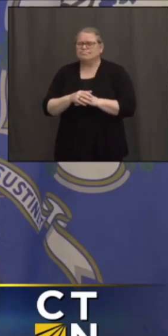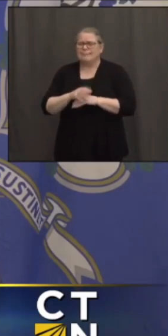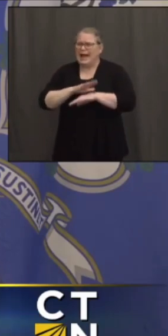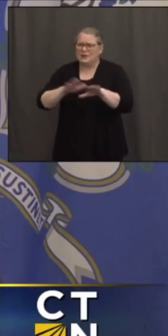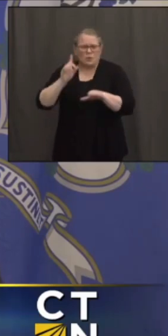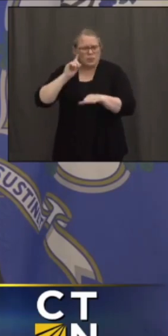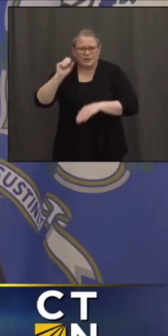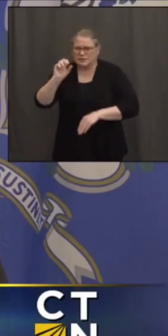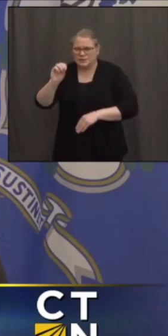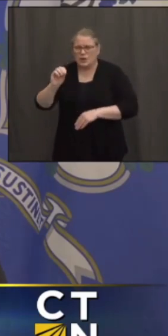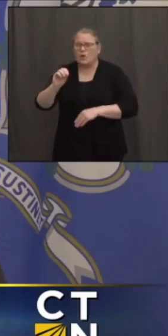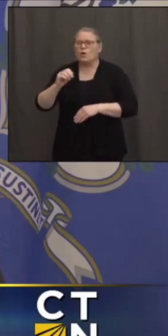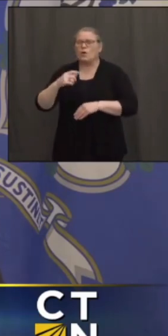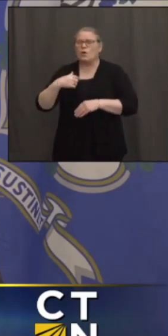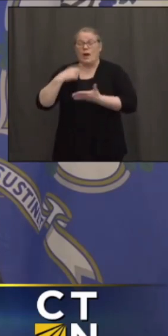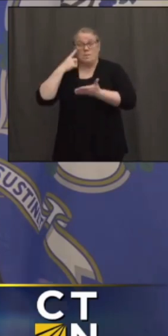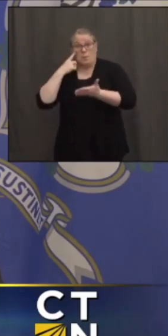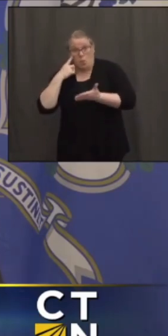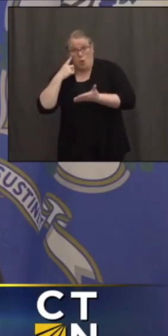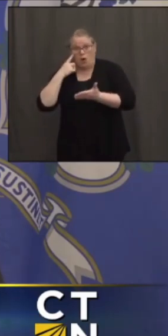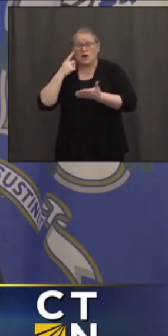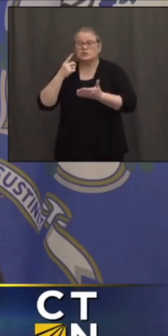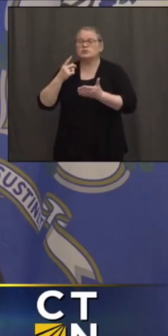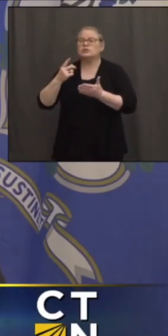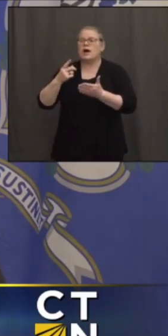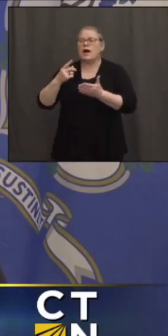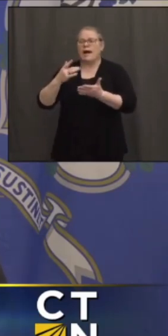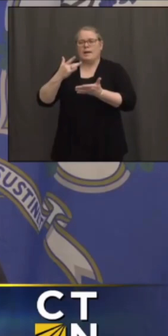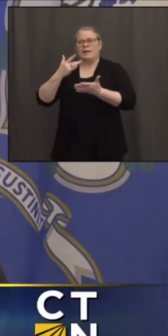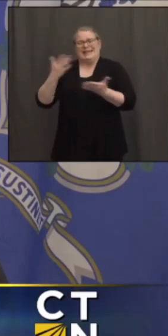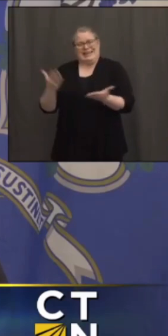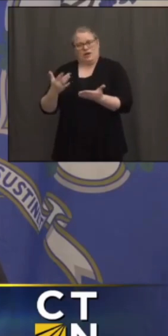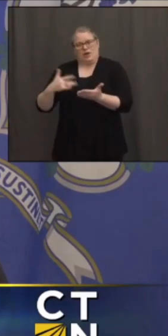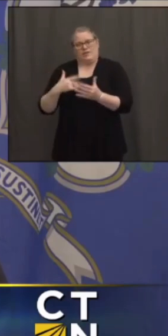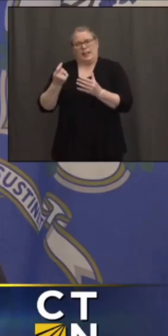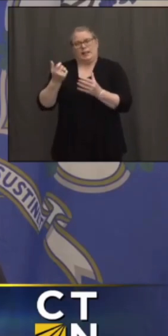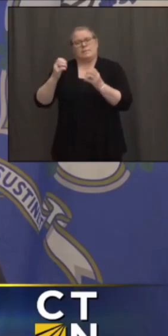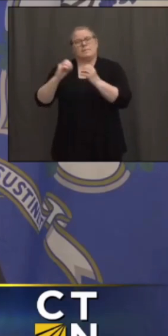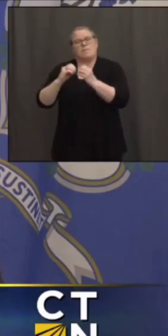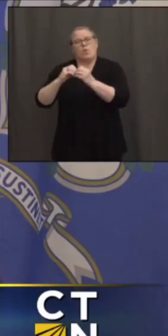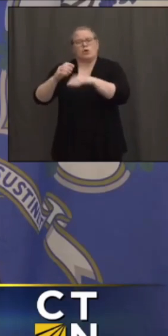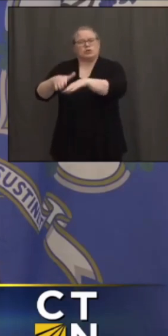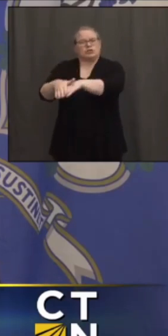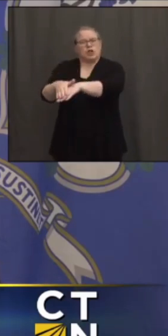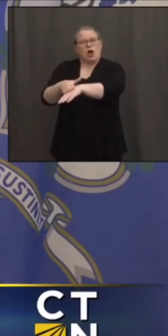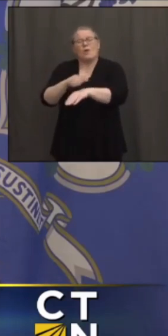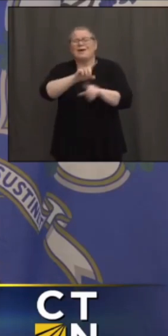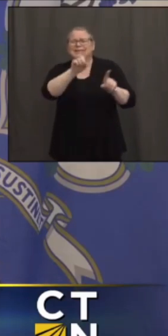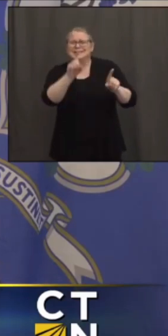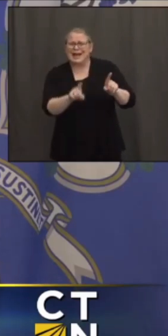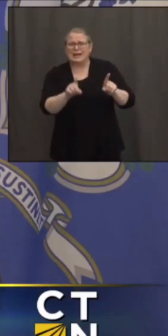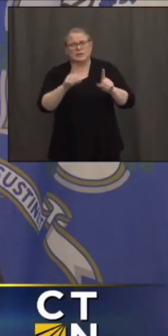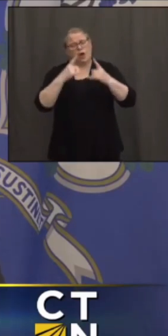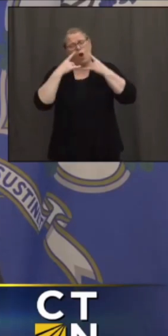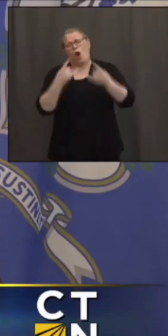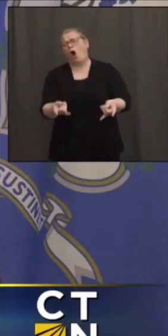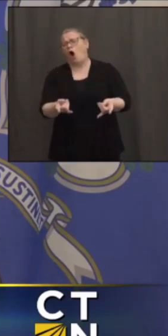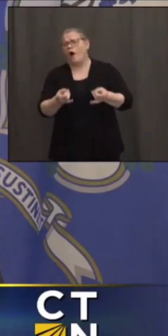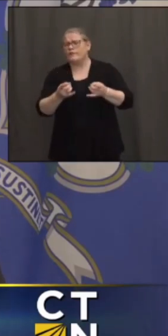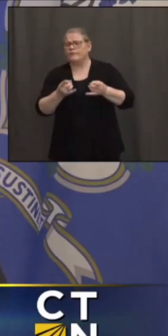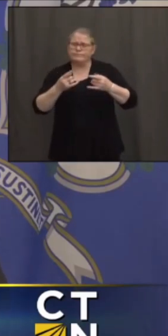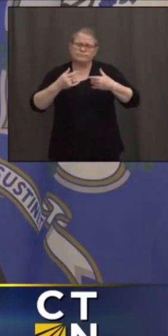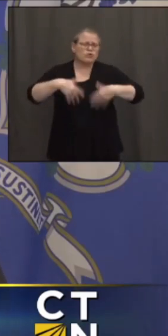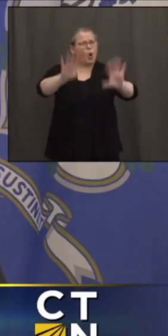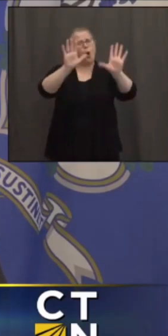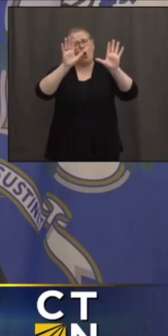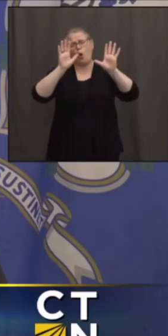opening cautiously. Look, they tore off the mask. They said let it rip. They gave people a certain disregard for the protocols. We're not doing